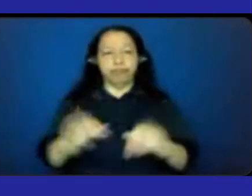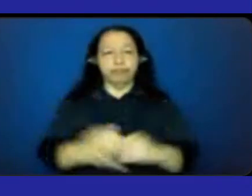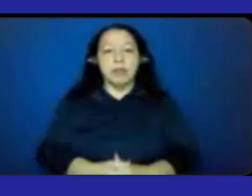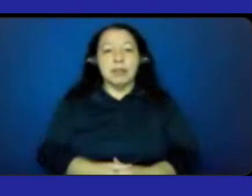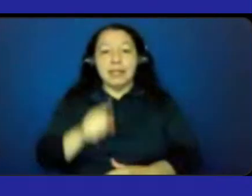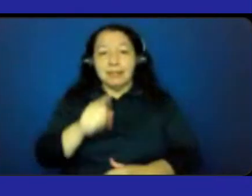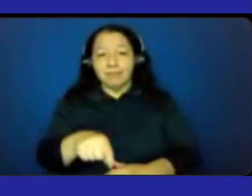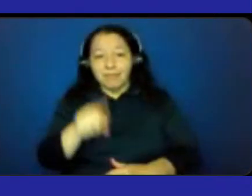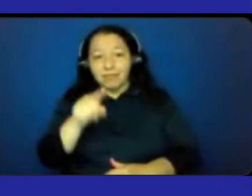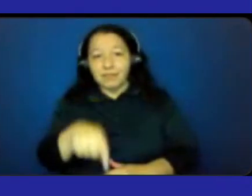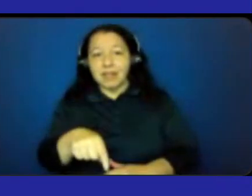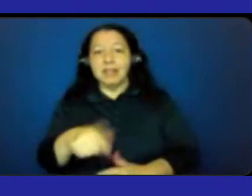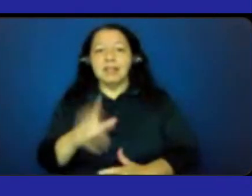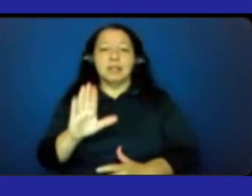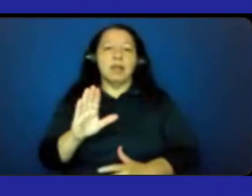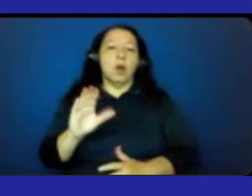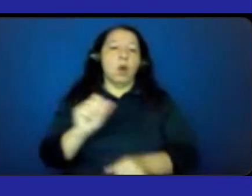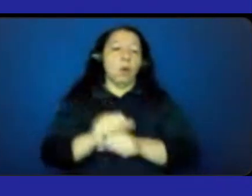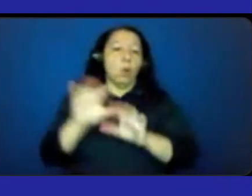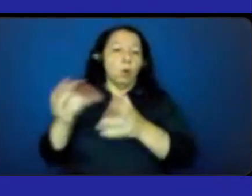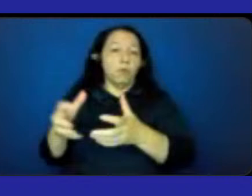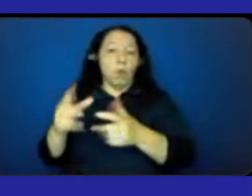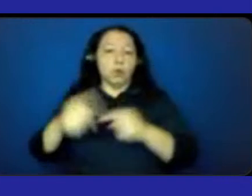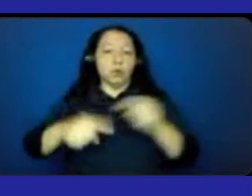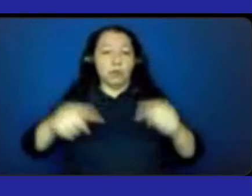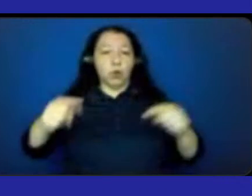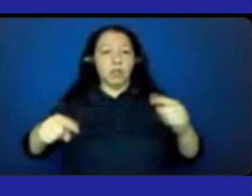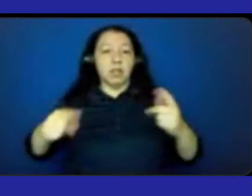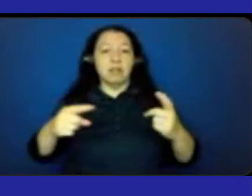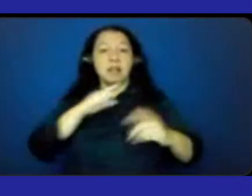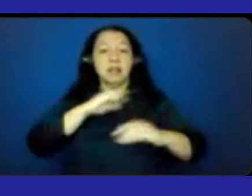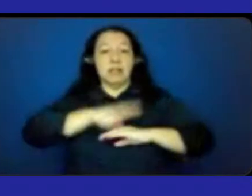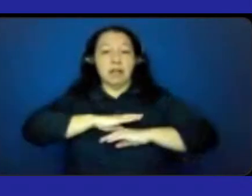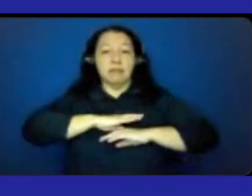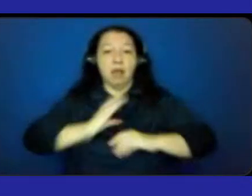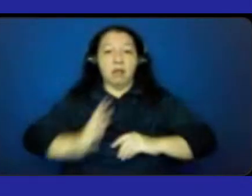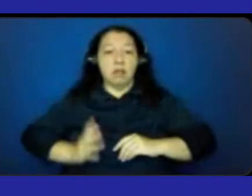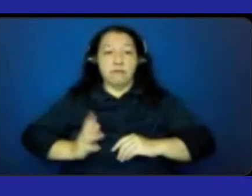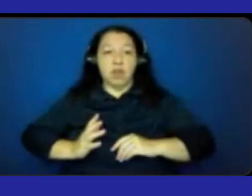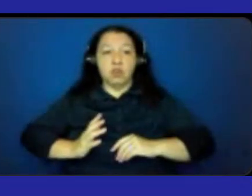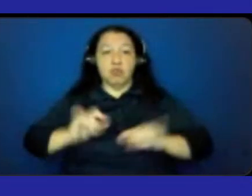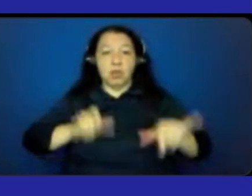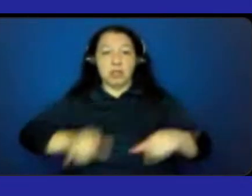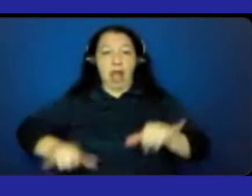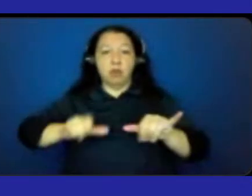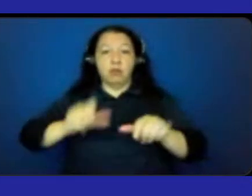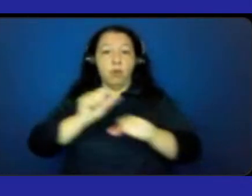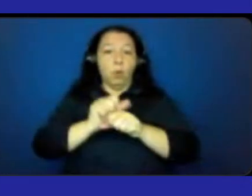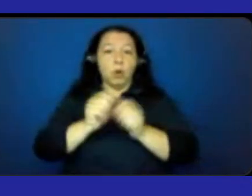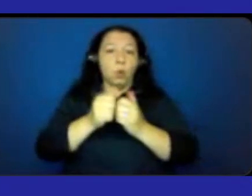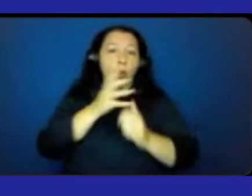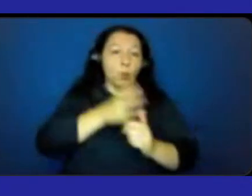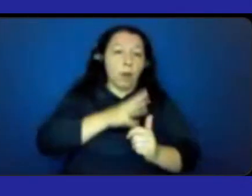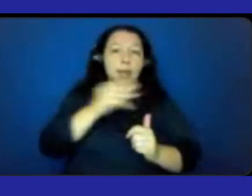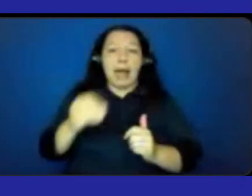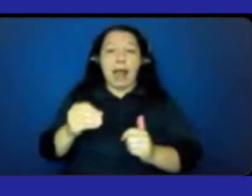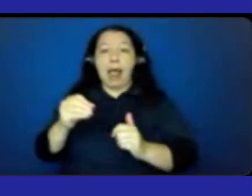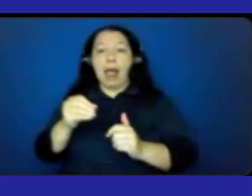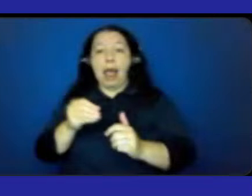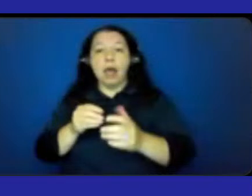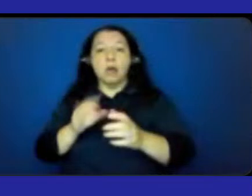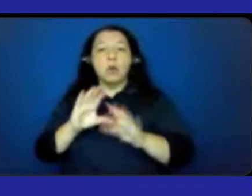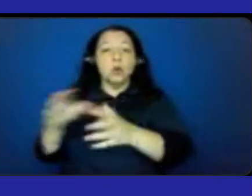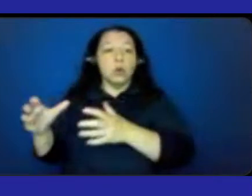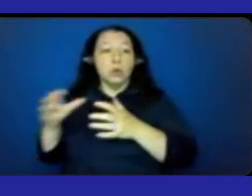workforce diversity. While they do meet the official standards of employing women and minorities, and their EEO status has been